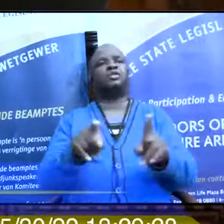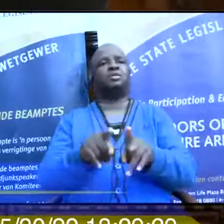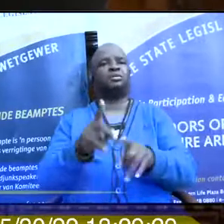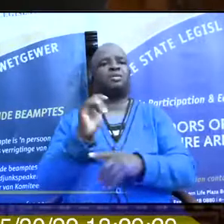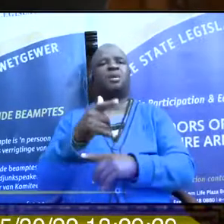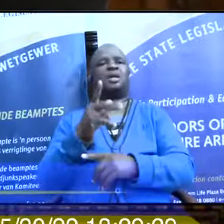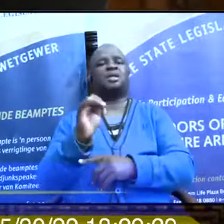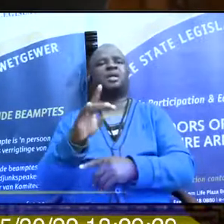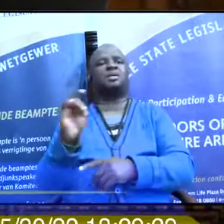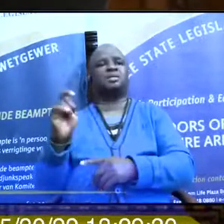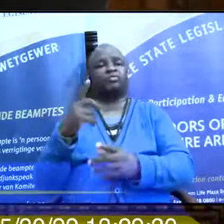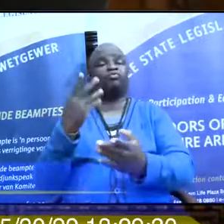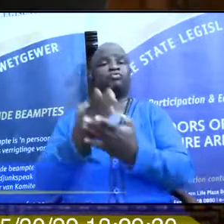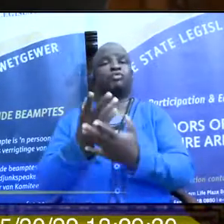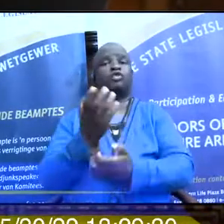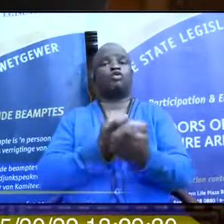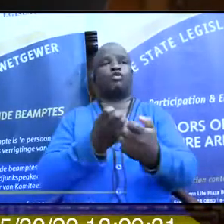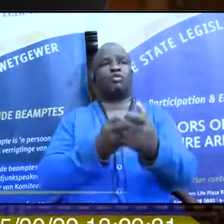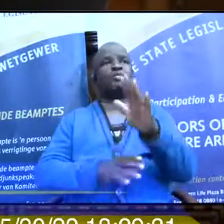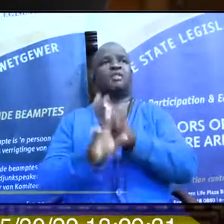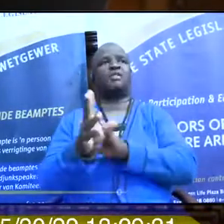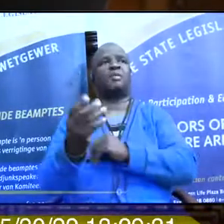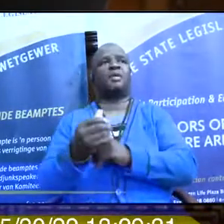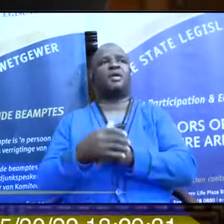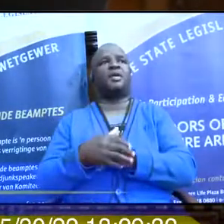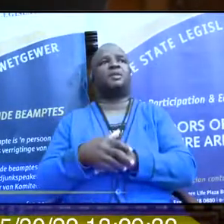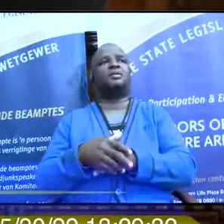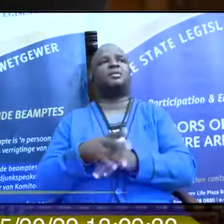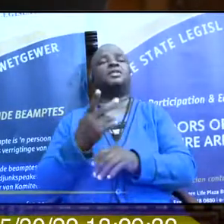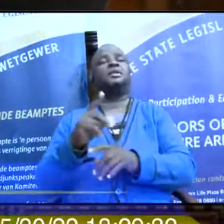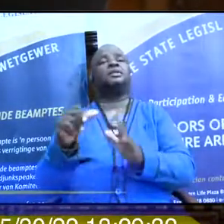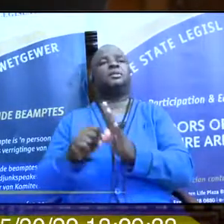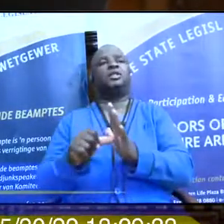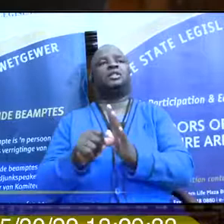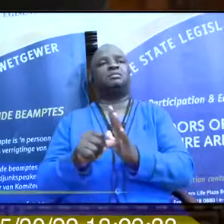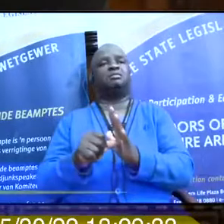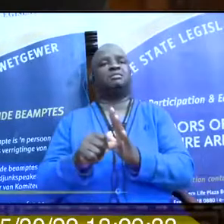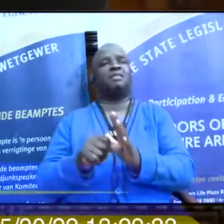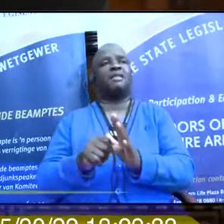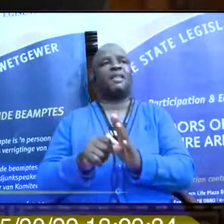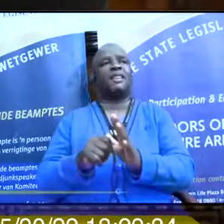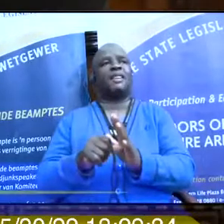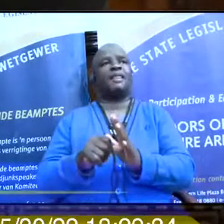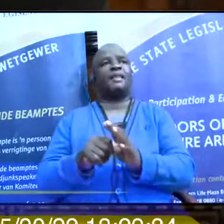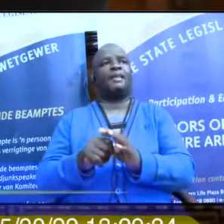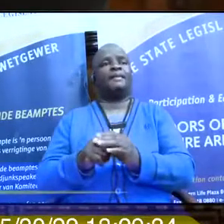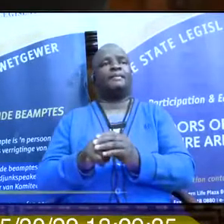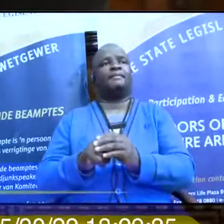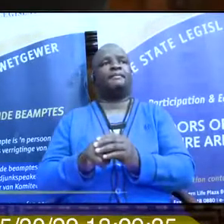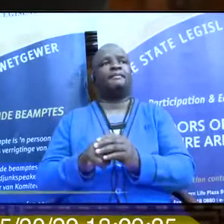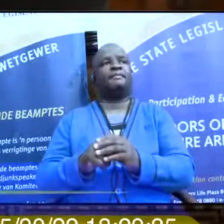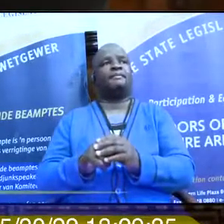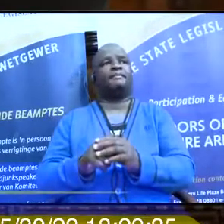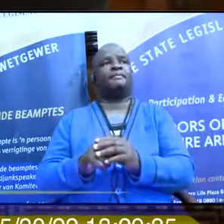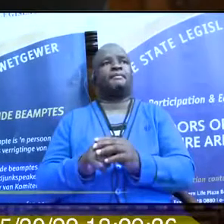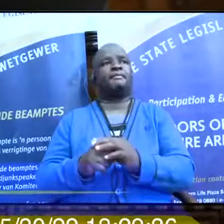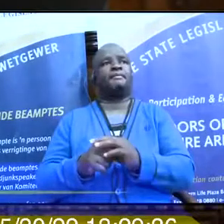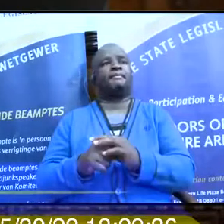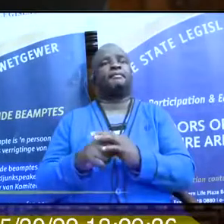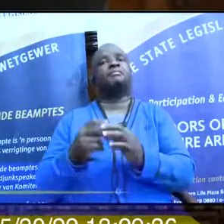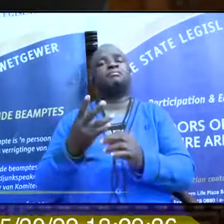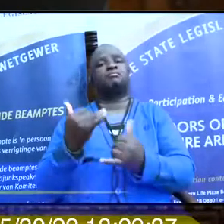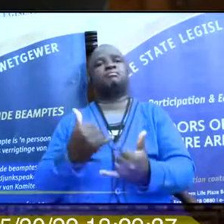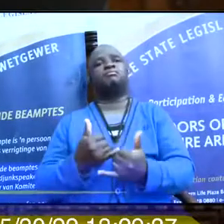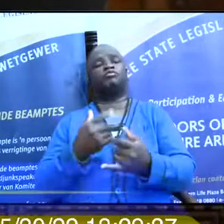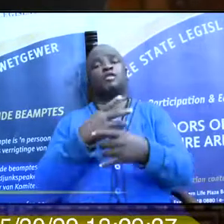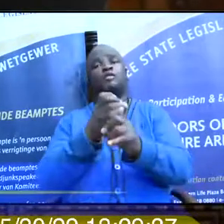economy of this country grows so it's very important that we look in the way we